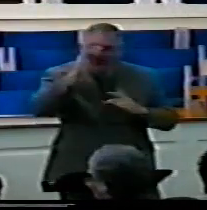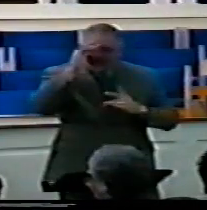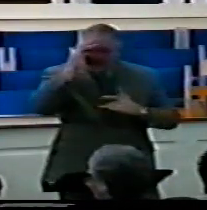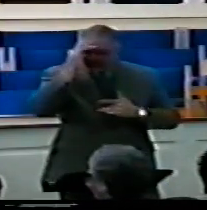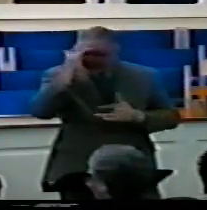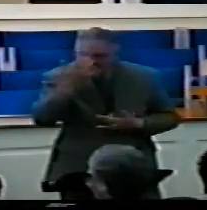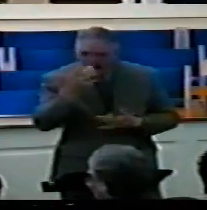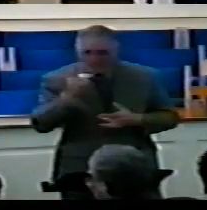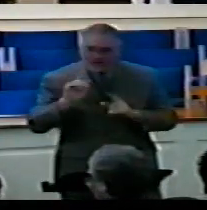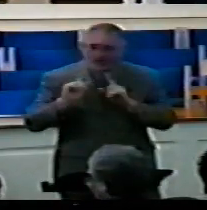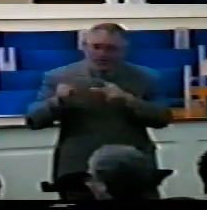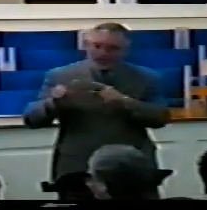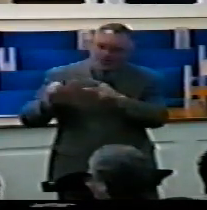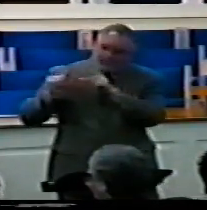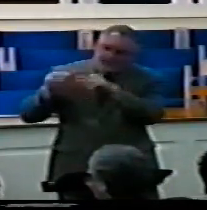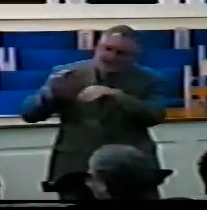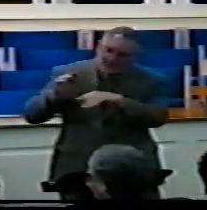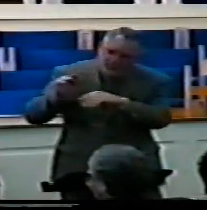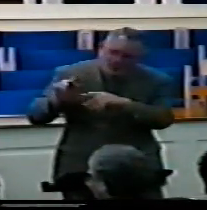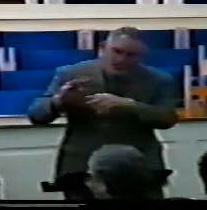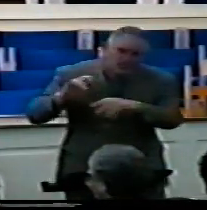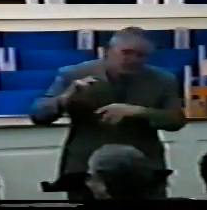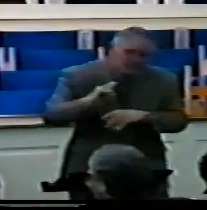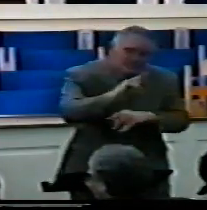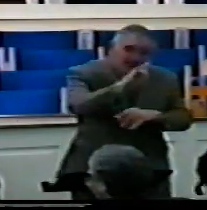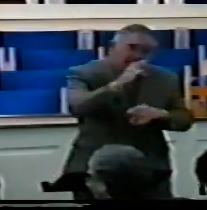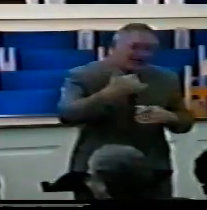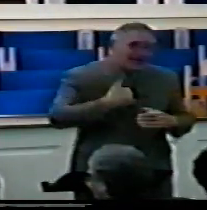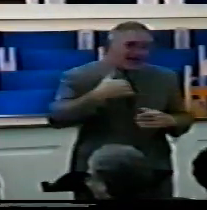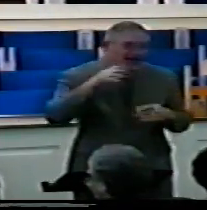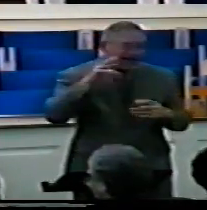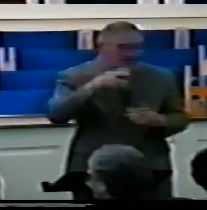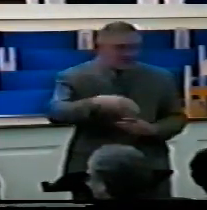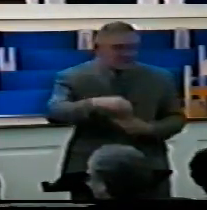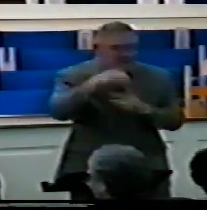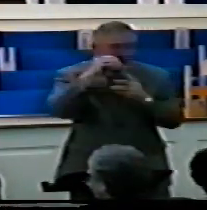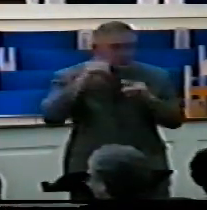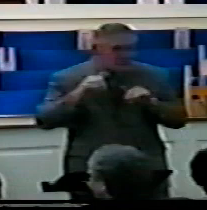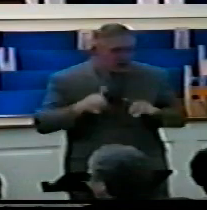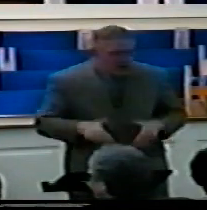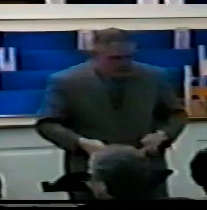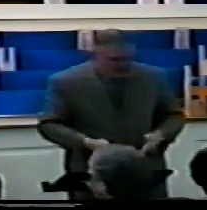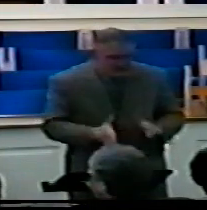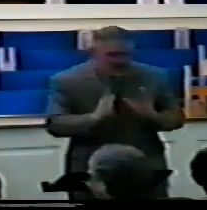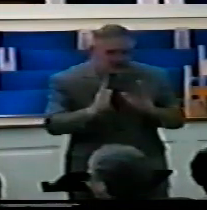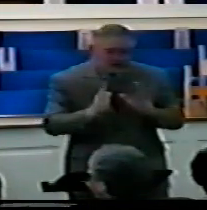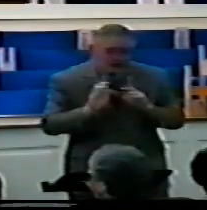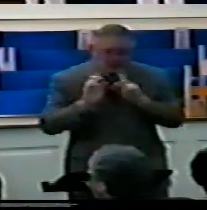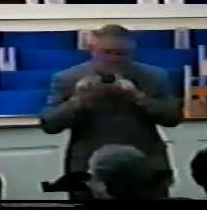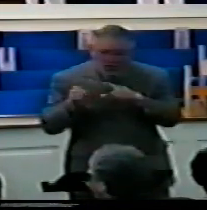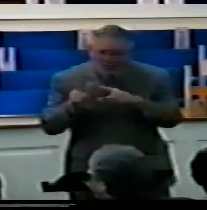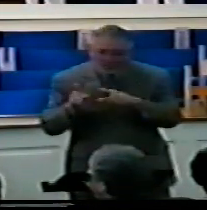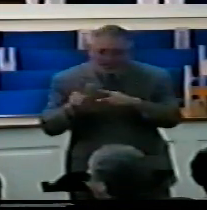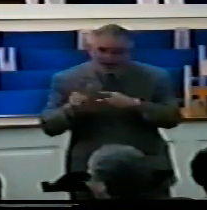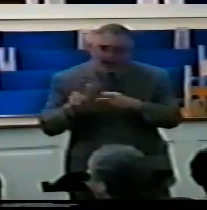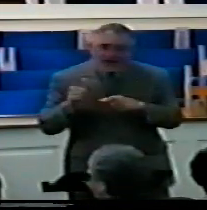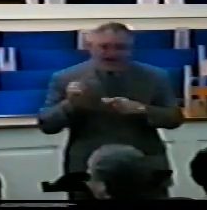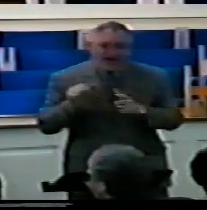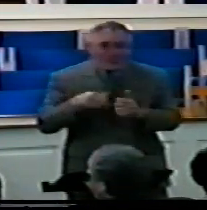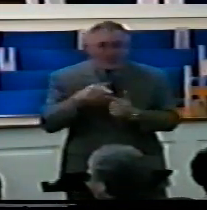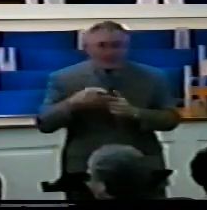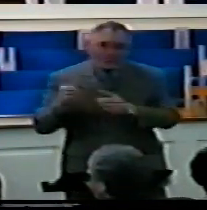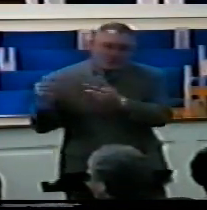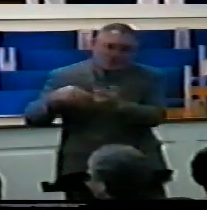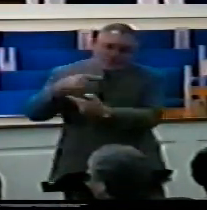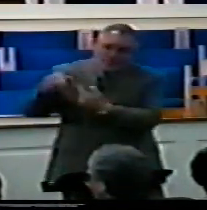DC-3, headed back, got special permission for 10 days for my wife to go. And I will never forget this. As we were going back, it says